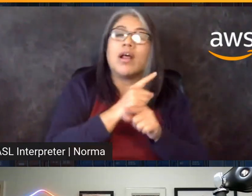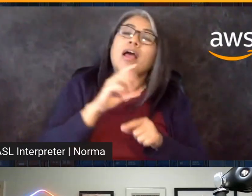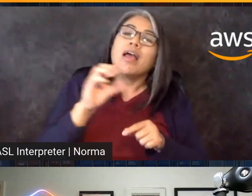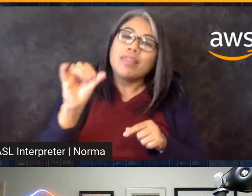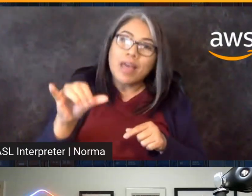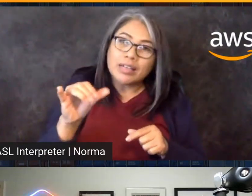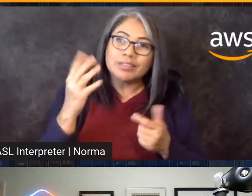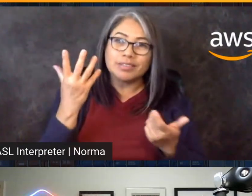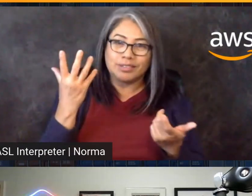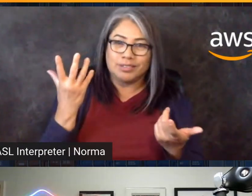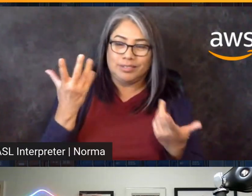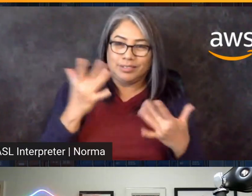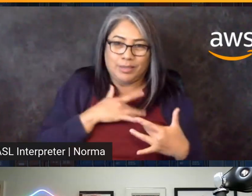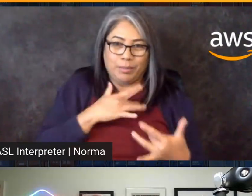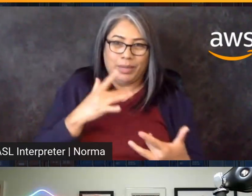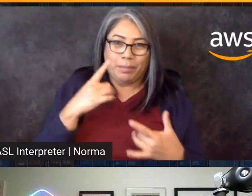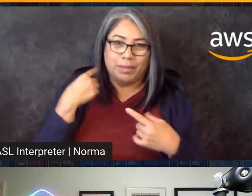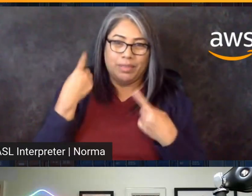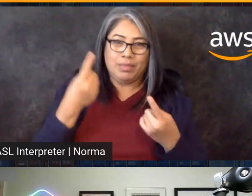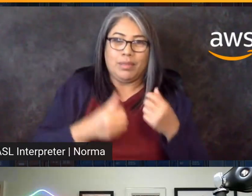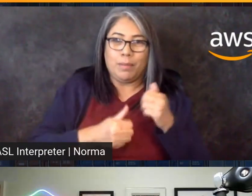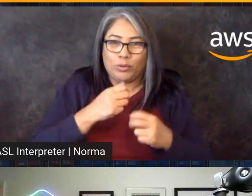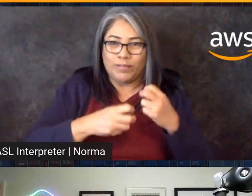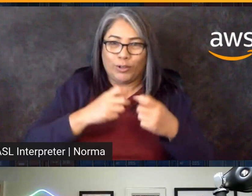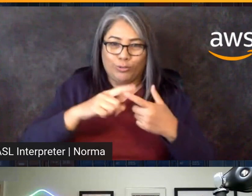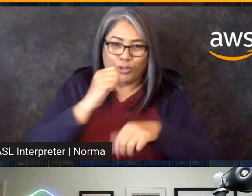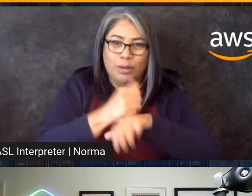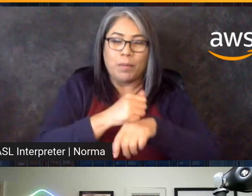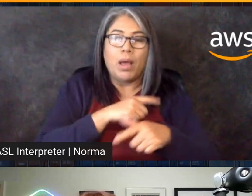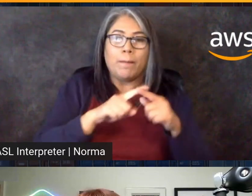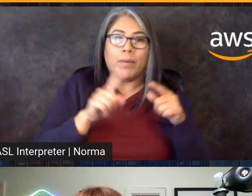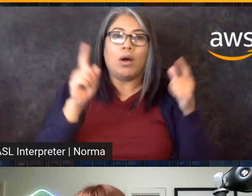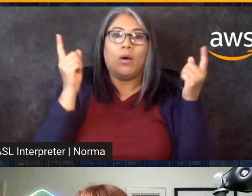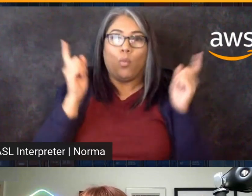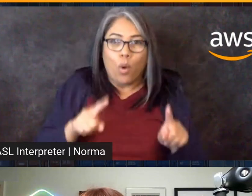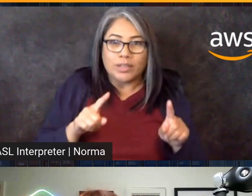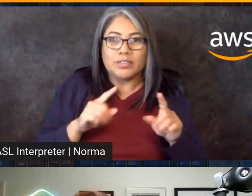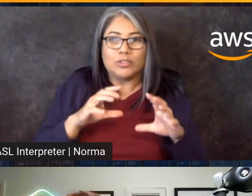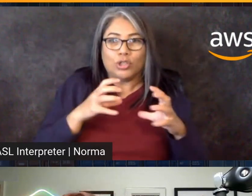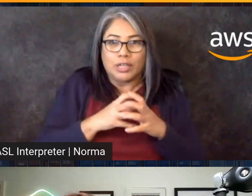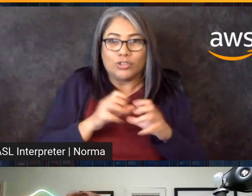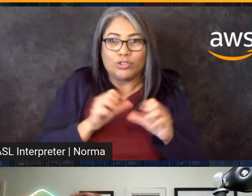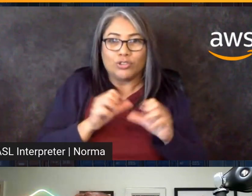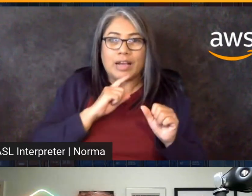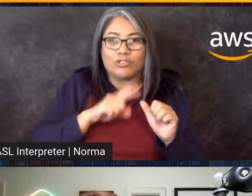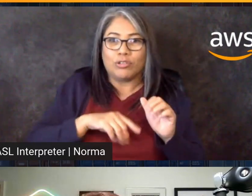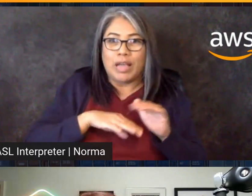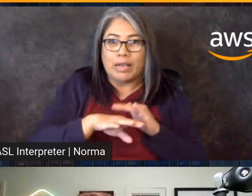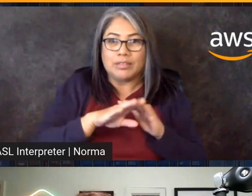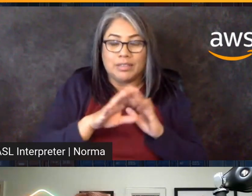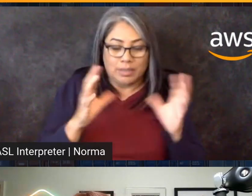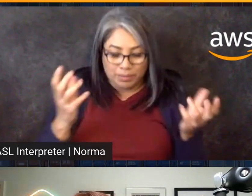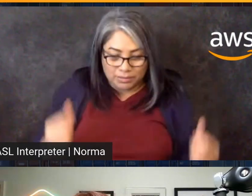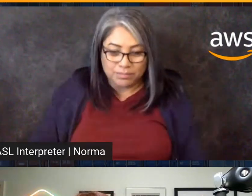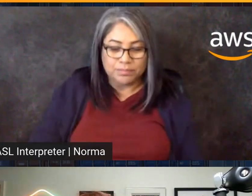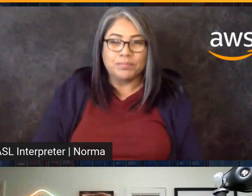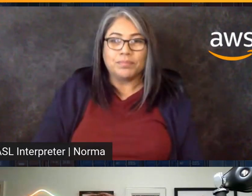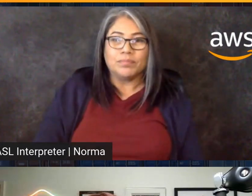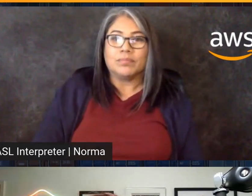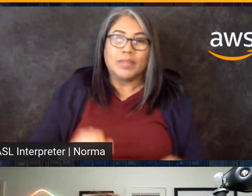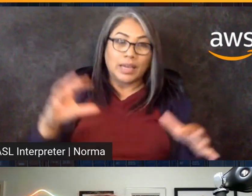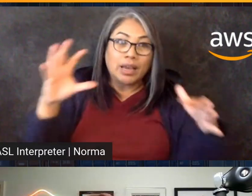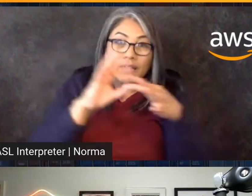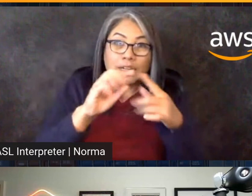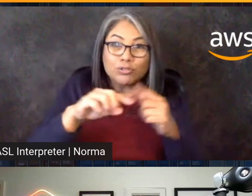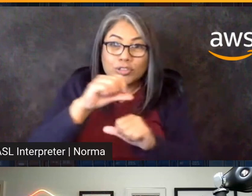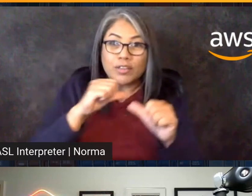that's typically been the most difficult bit to set up. And then once your clusters can actually access, they can connect to each other, getting